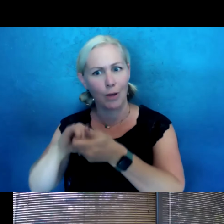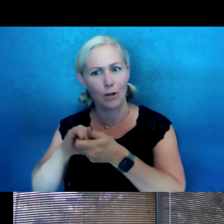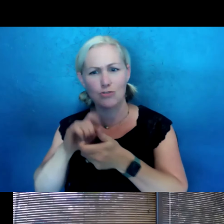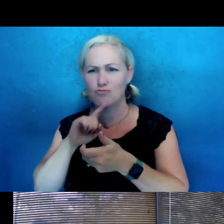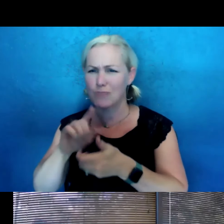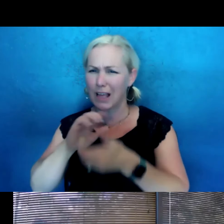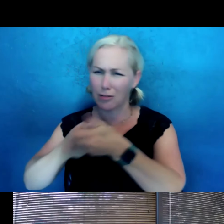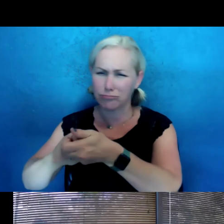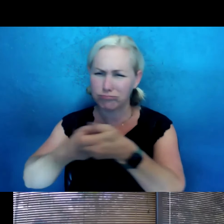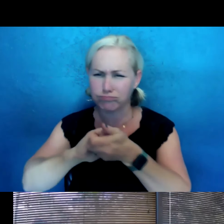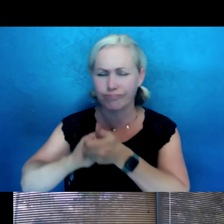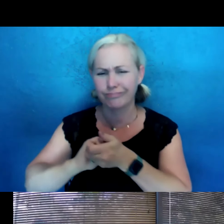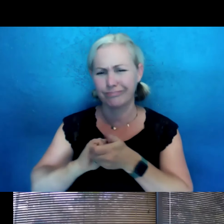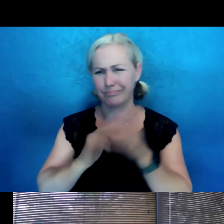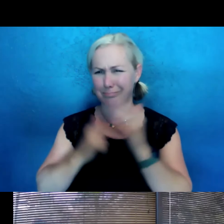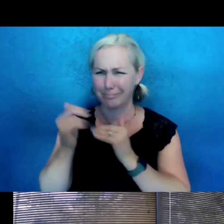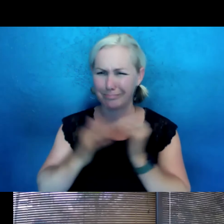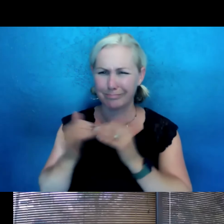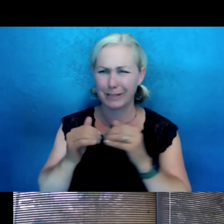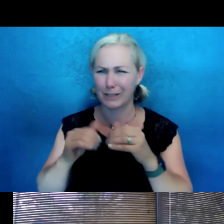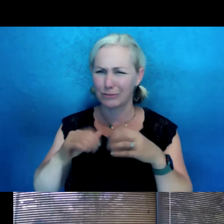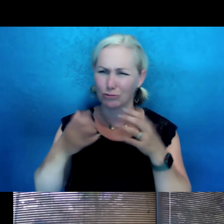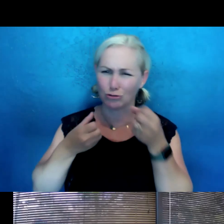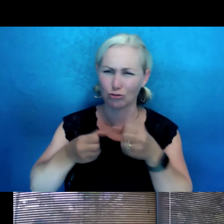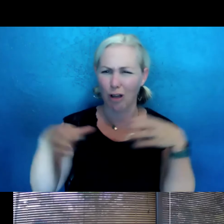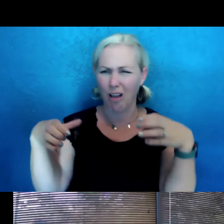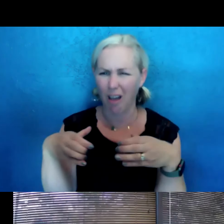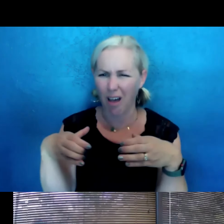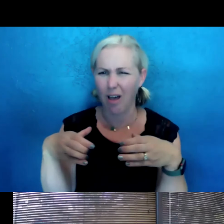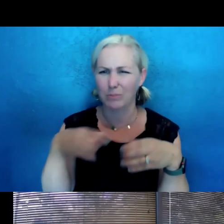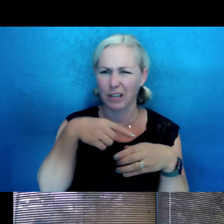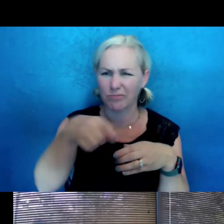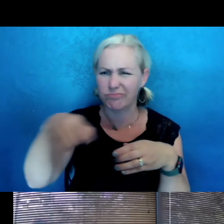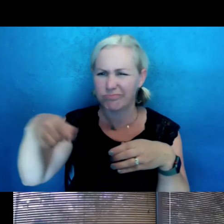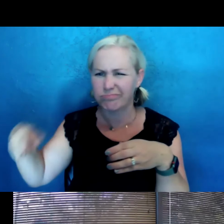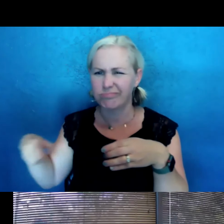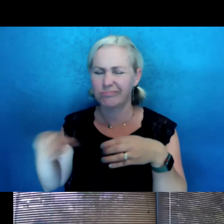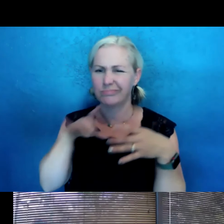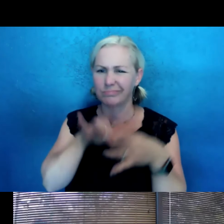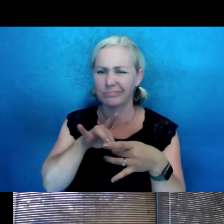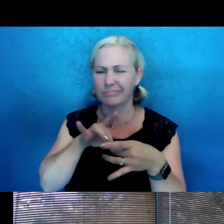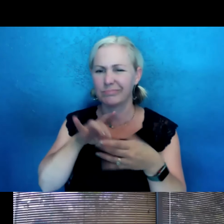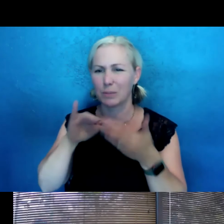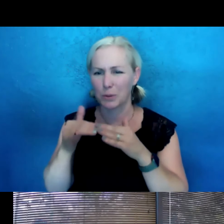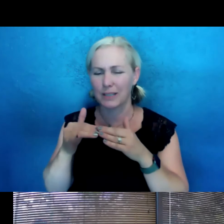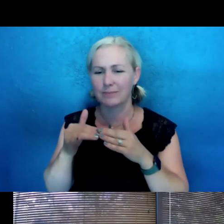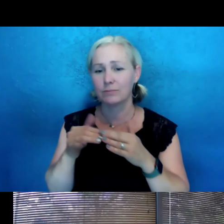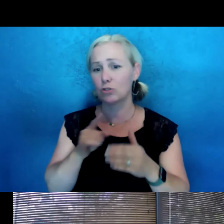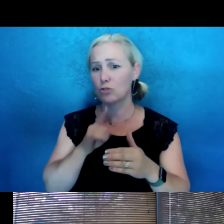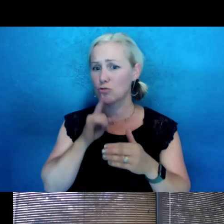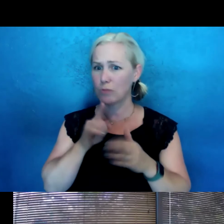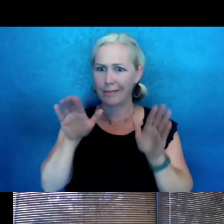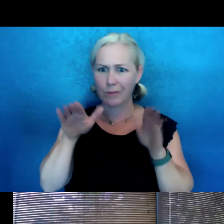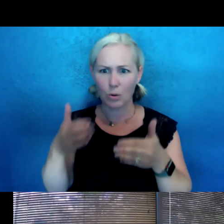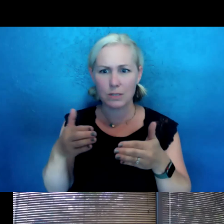strong hubs and spokes in every California community. We're excited about this additional focus on older adults and people